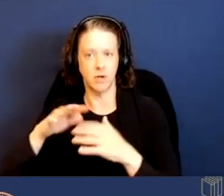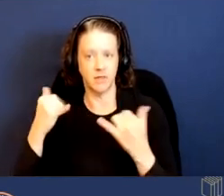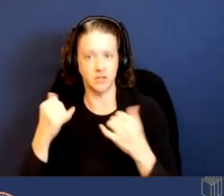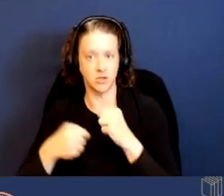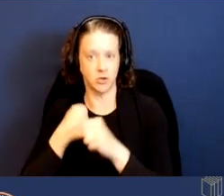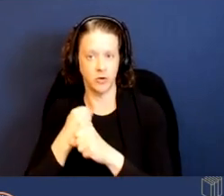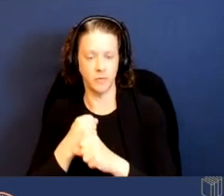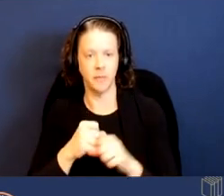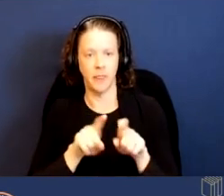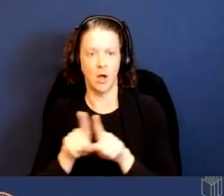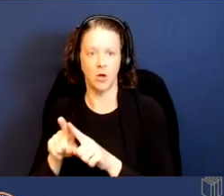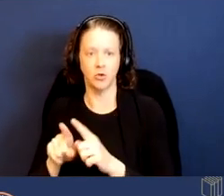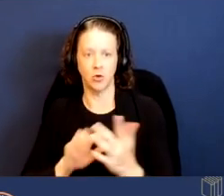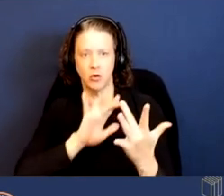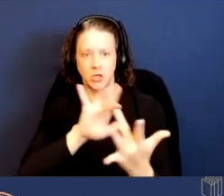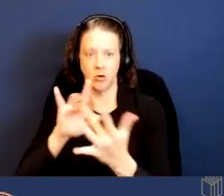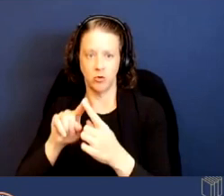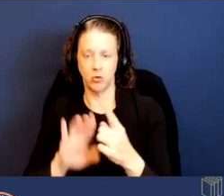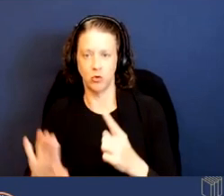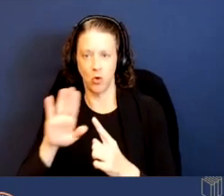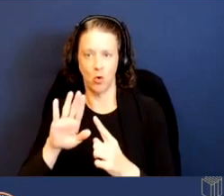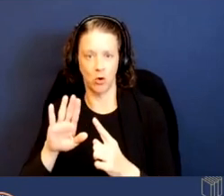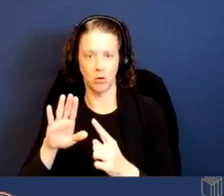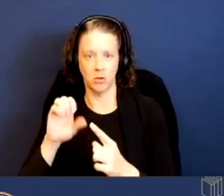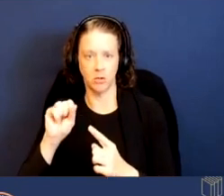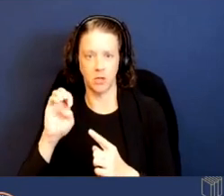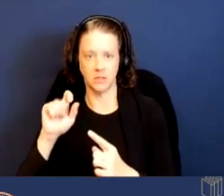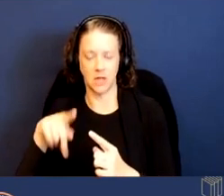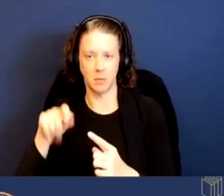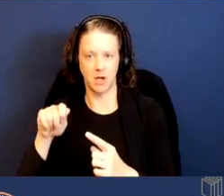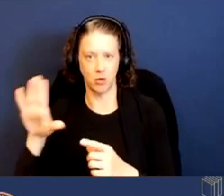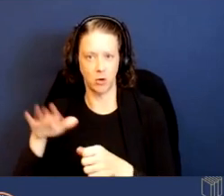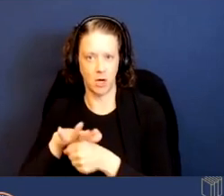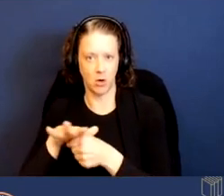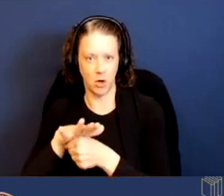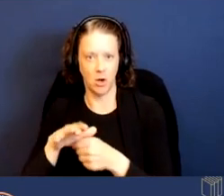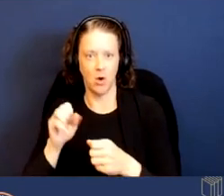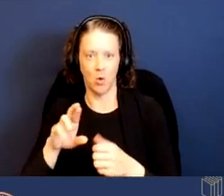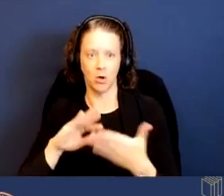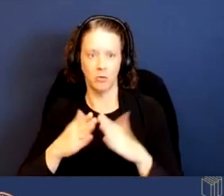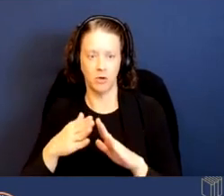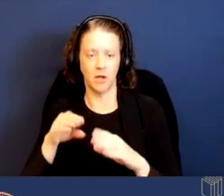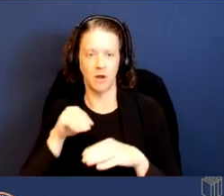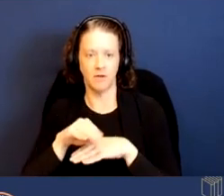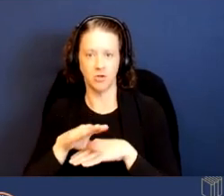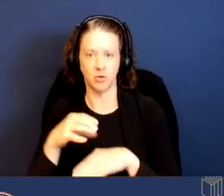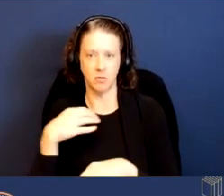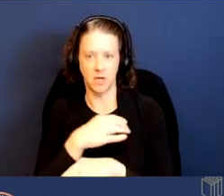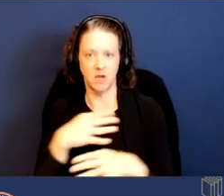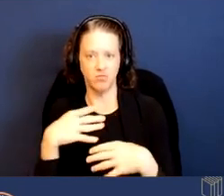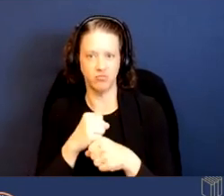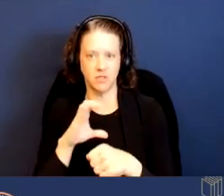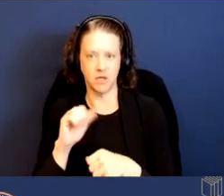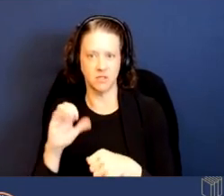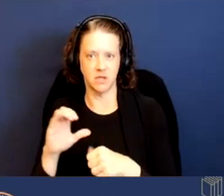to your respective SELPA and your Community Advisory Committee, or CAC, as we call them